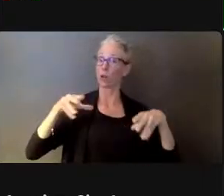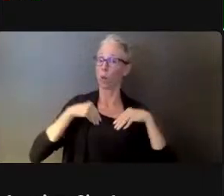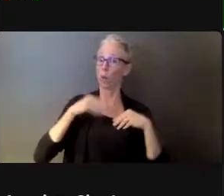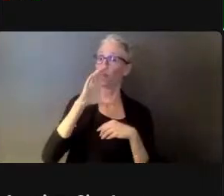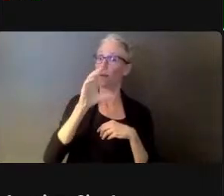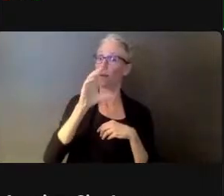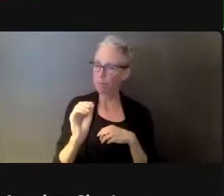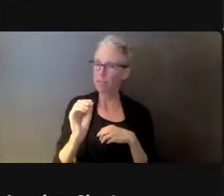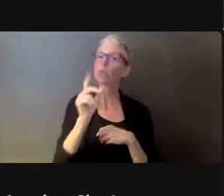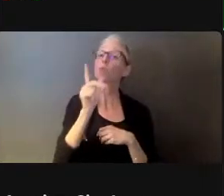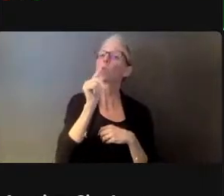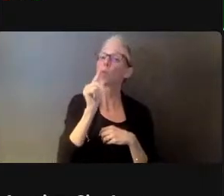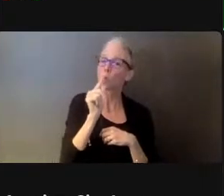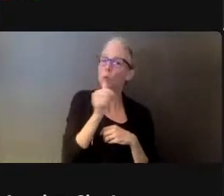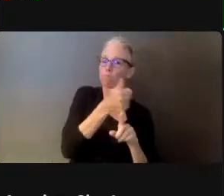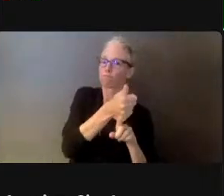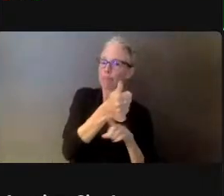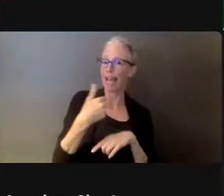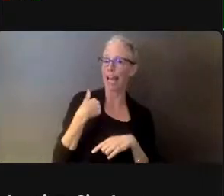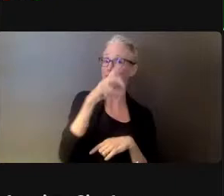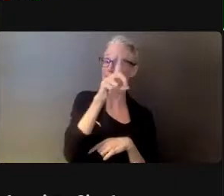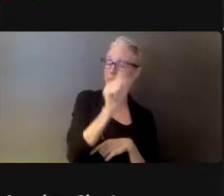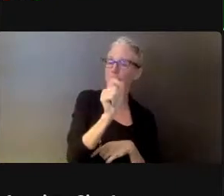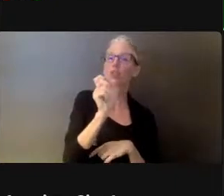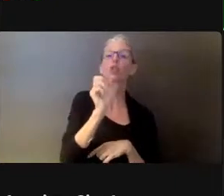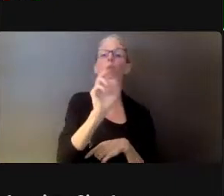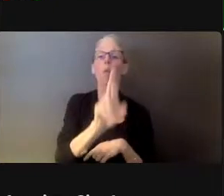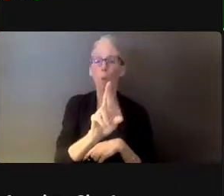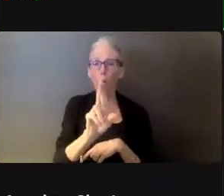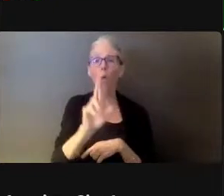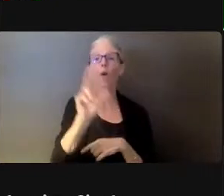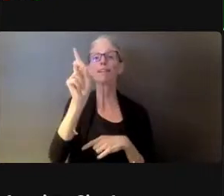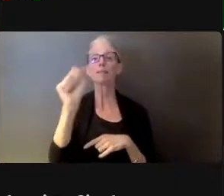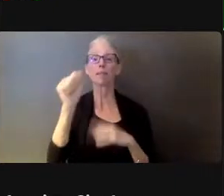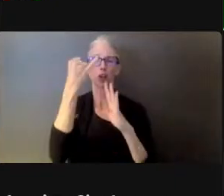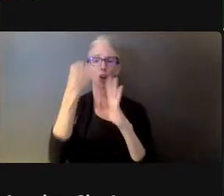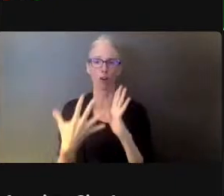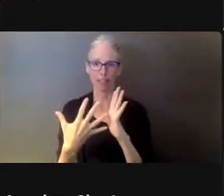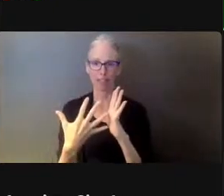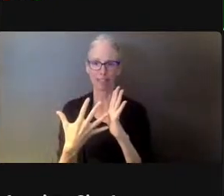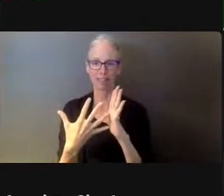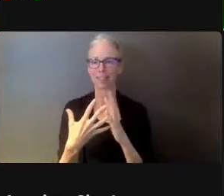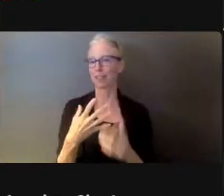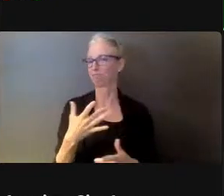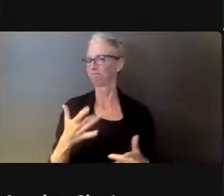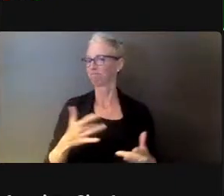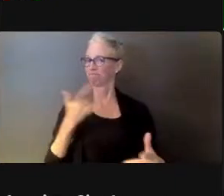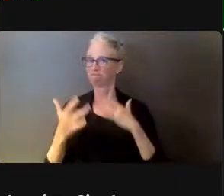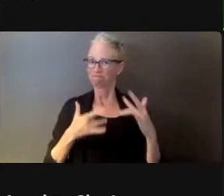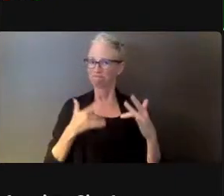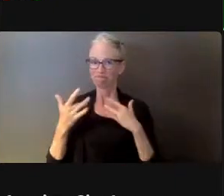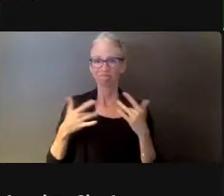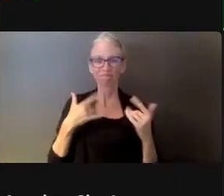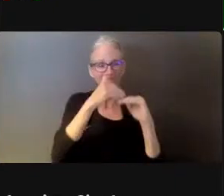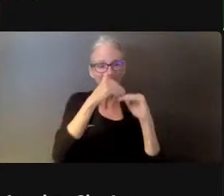artists. We are grateful and honored to feature these items in our conference.